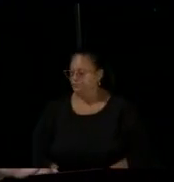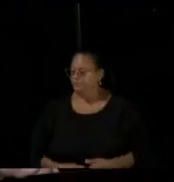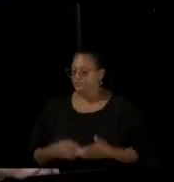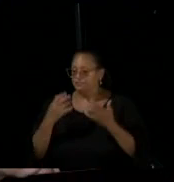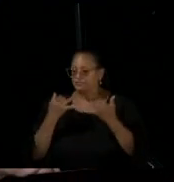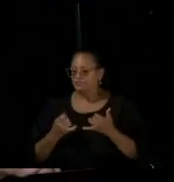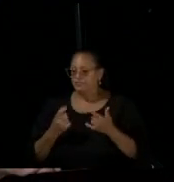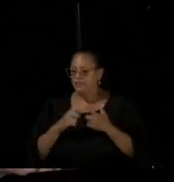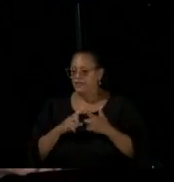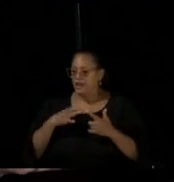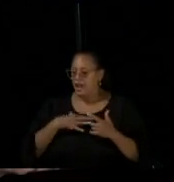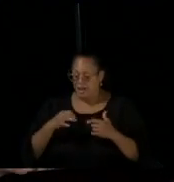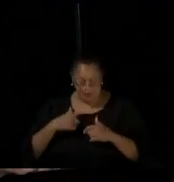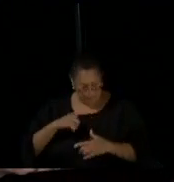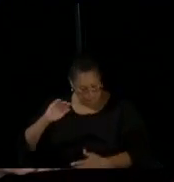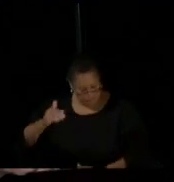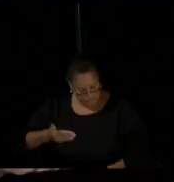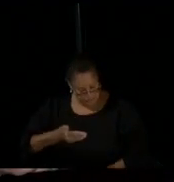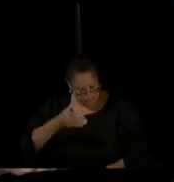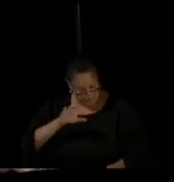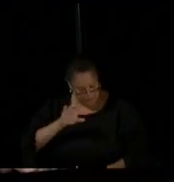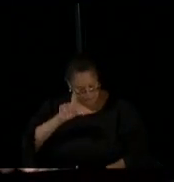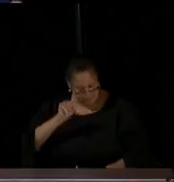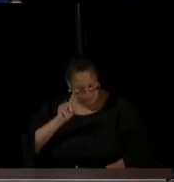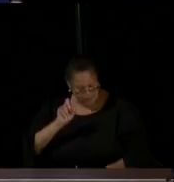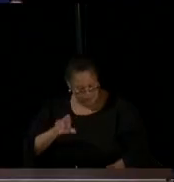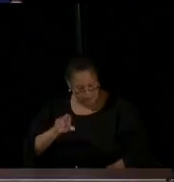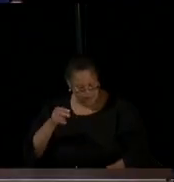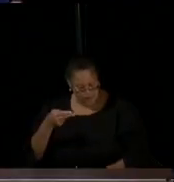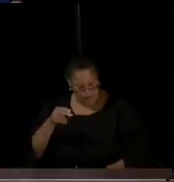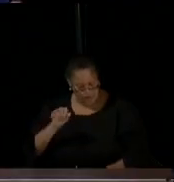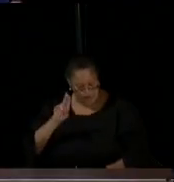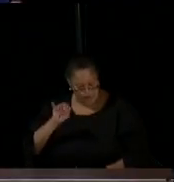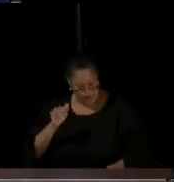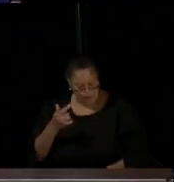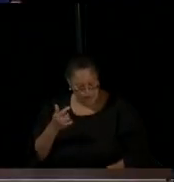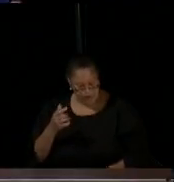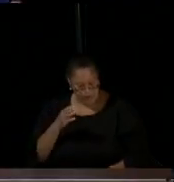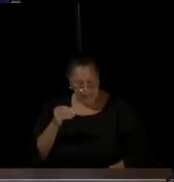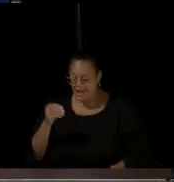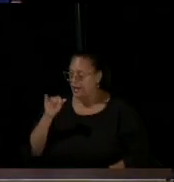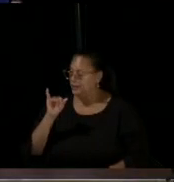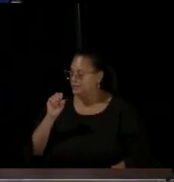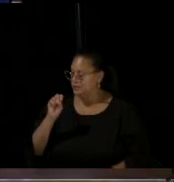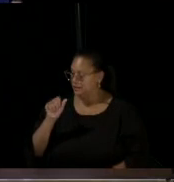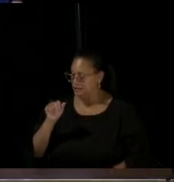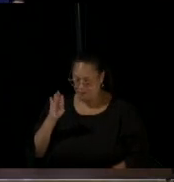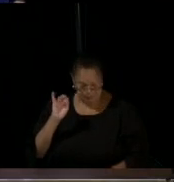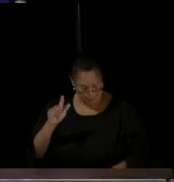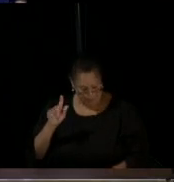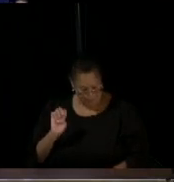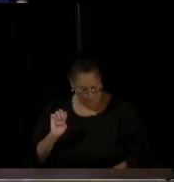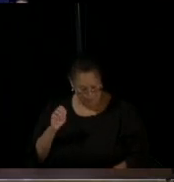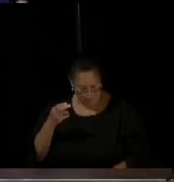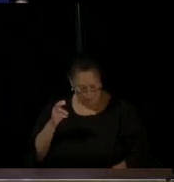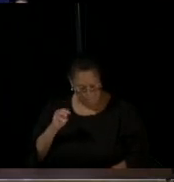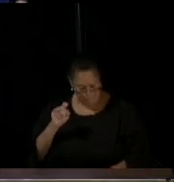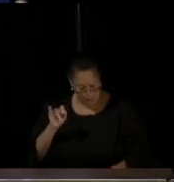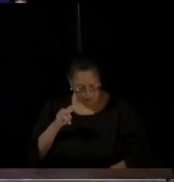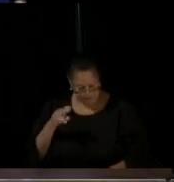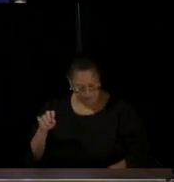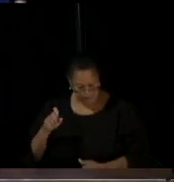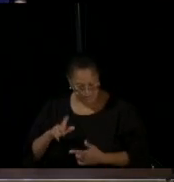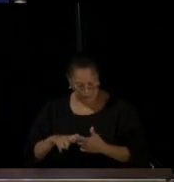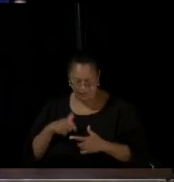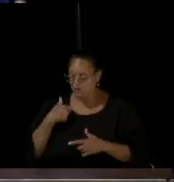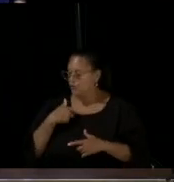I'd now like to welcome Claire Huang and Isabel Marcus to the stage to perform Climb Every Mountain from The Sound of Music.